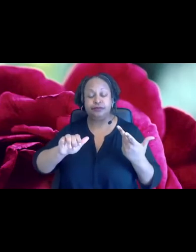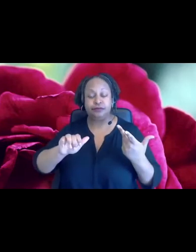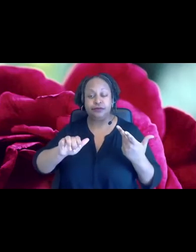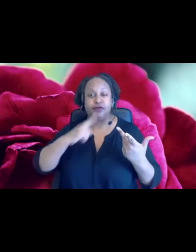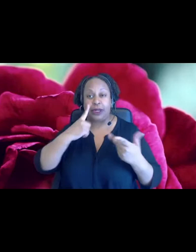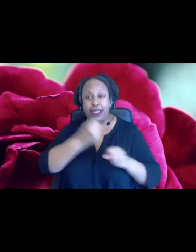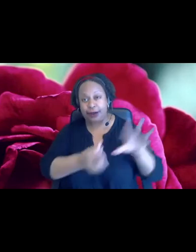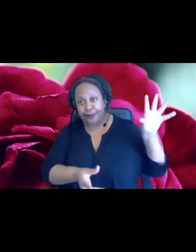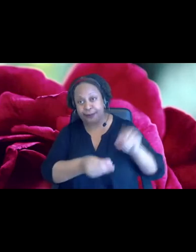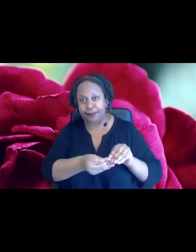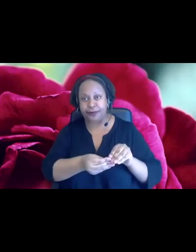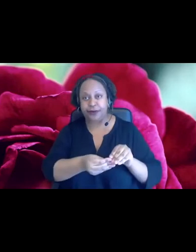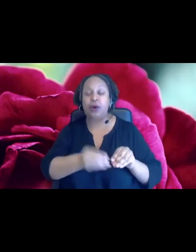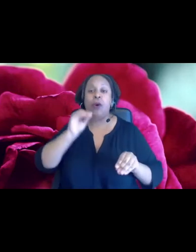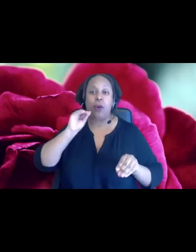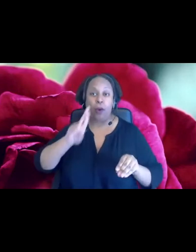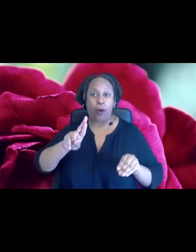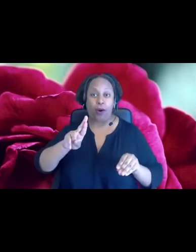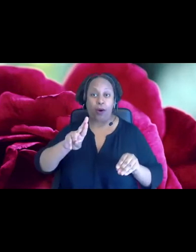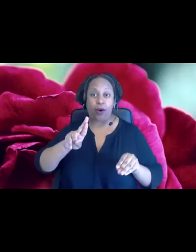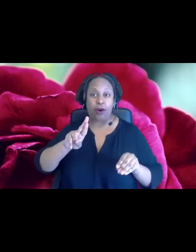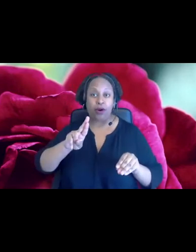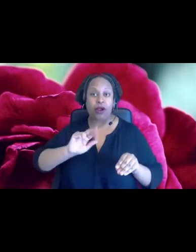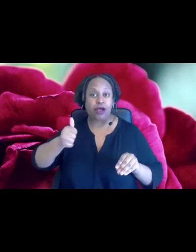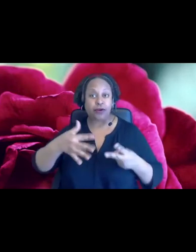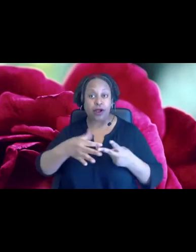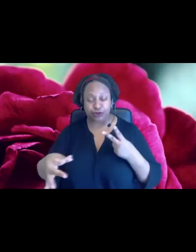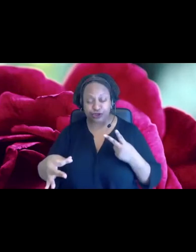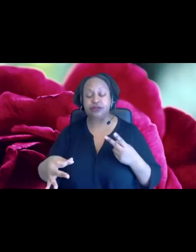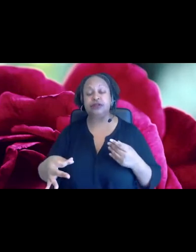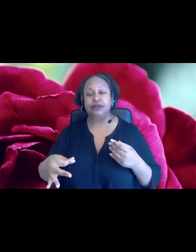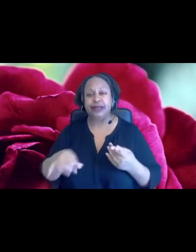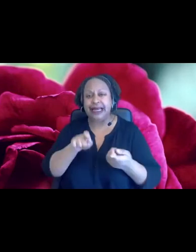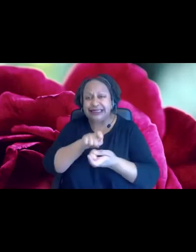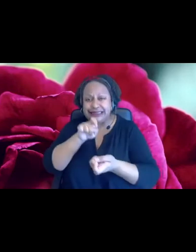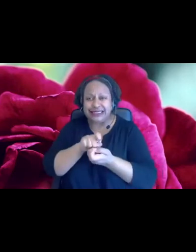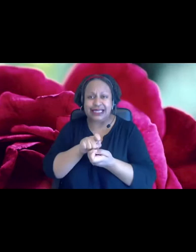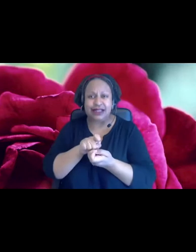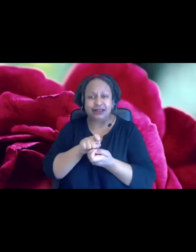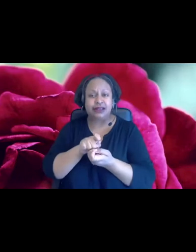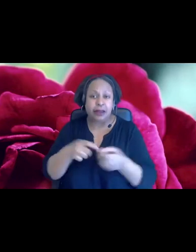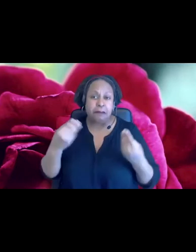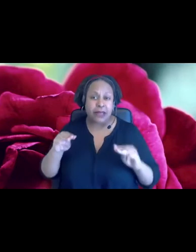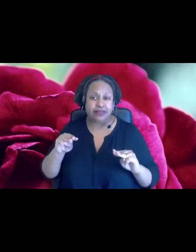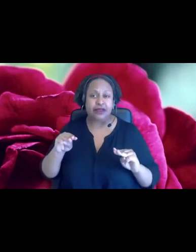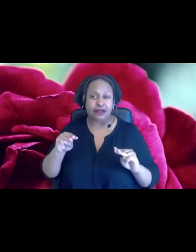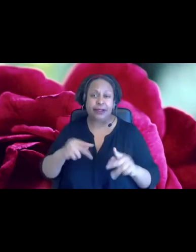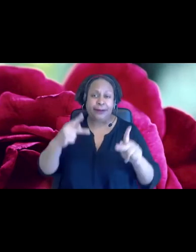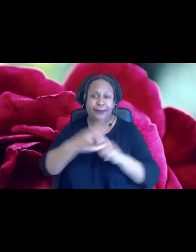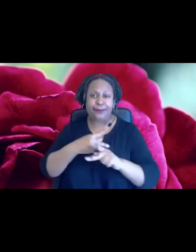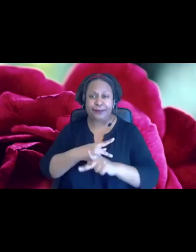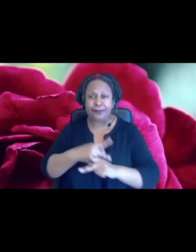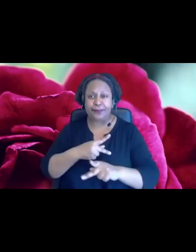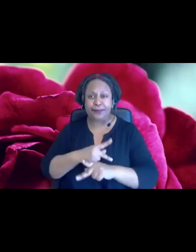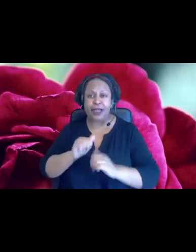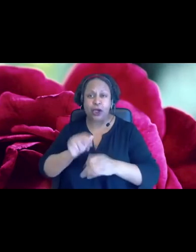an option to claim a detailed method to calculate the use of